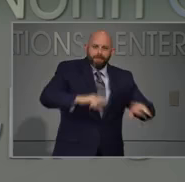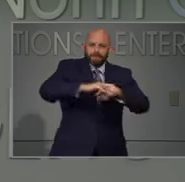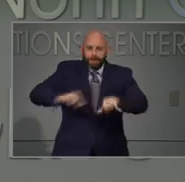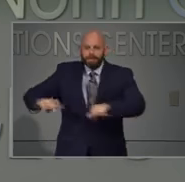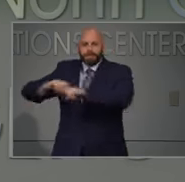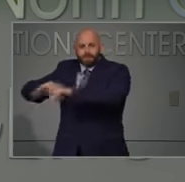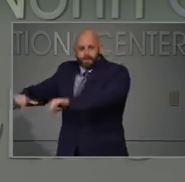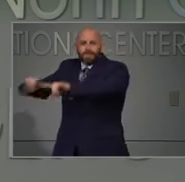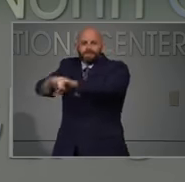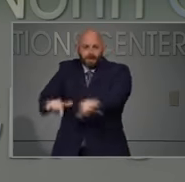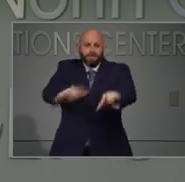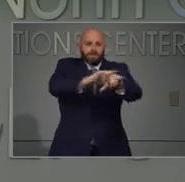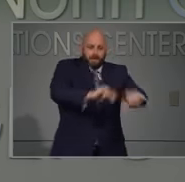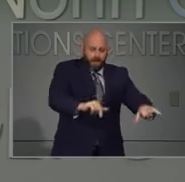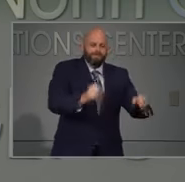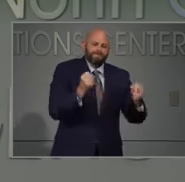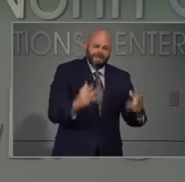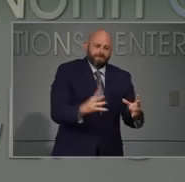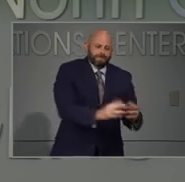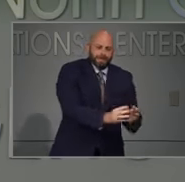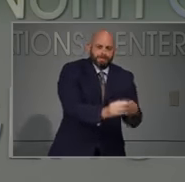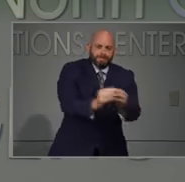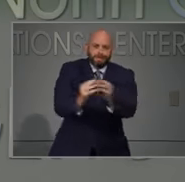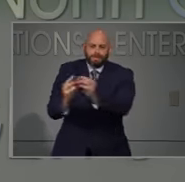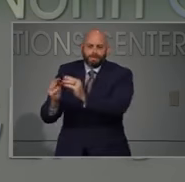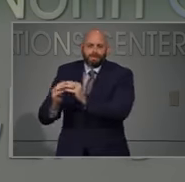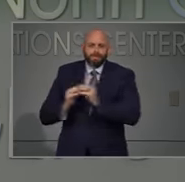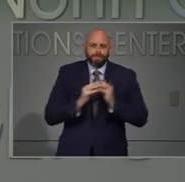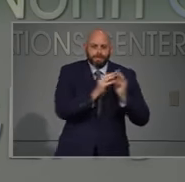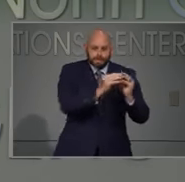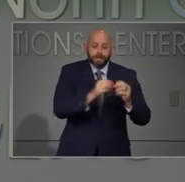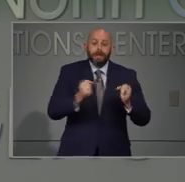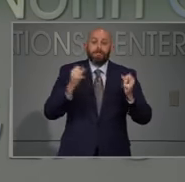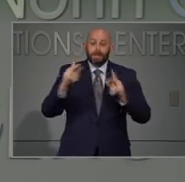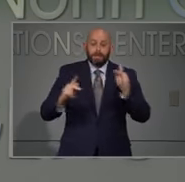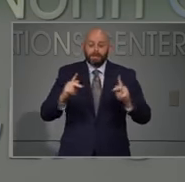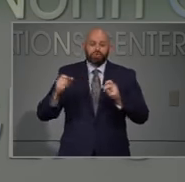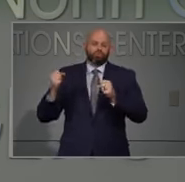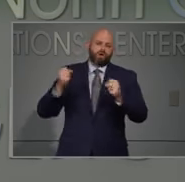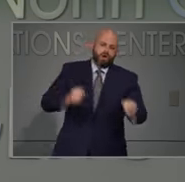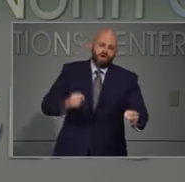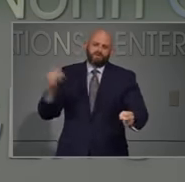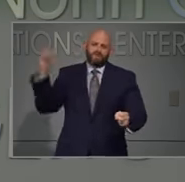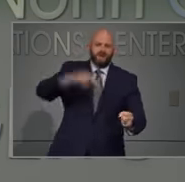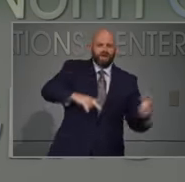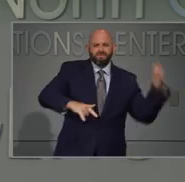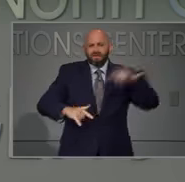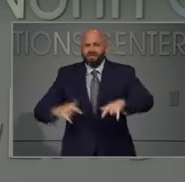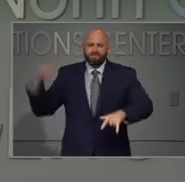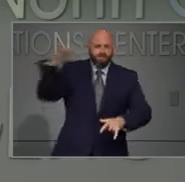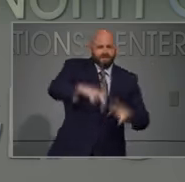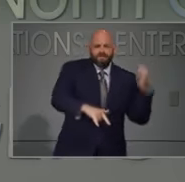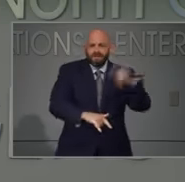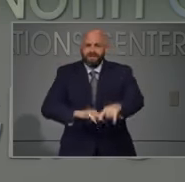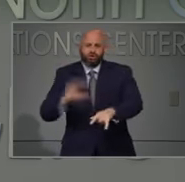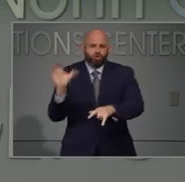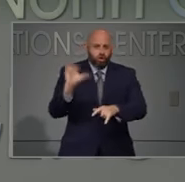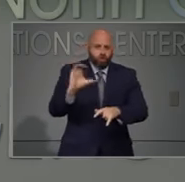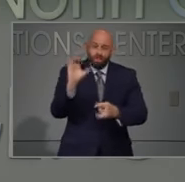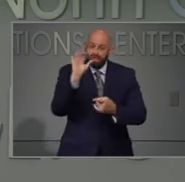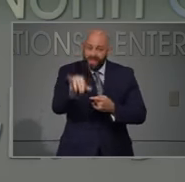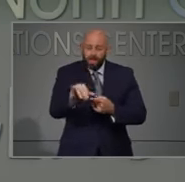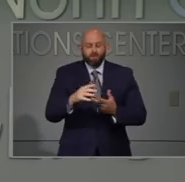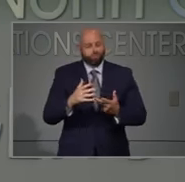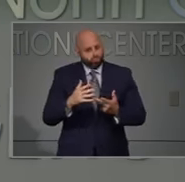Charlotte. So there are a lot of logistics that have to be worked out, and I know that there's been a lot of work that has gone into